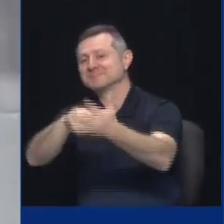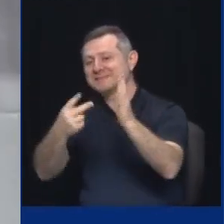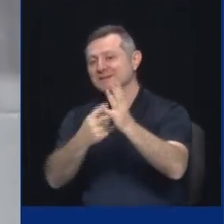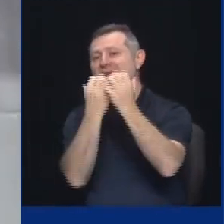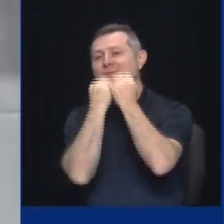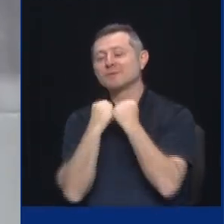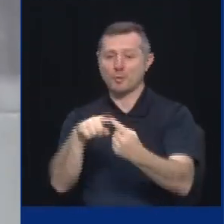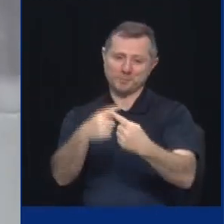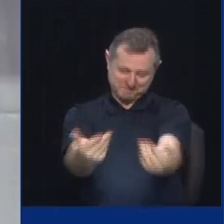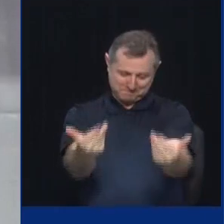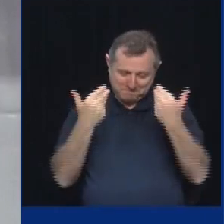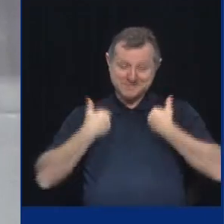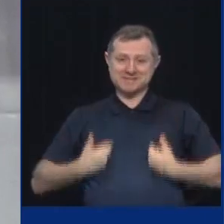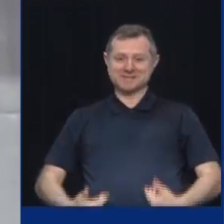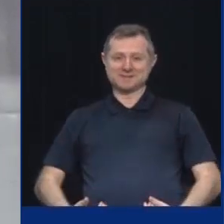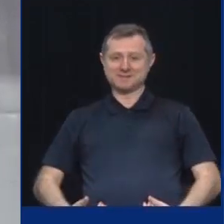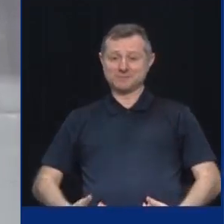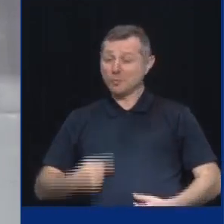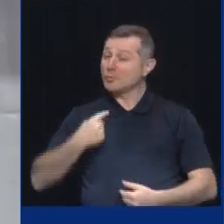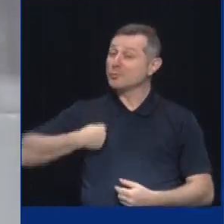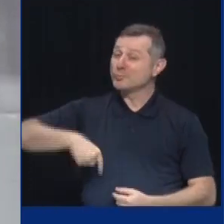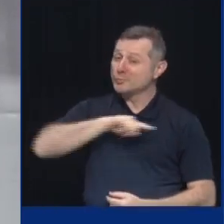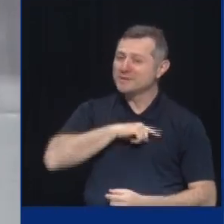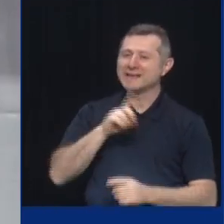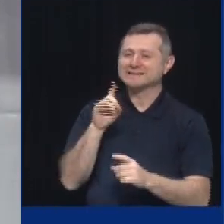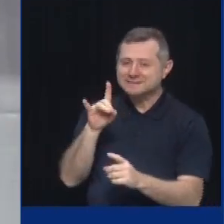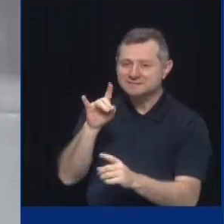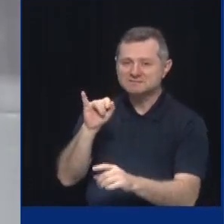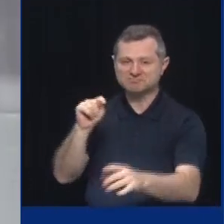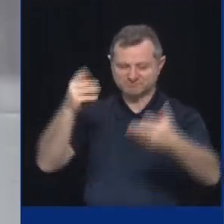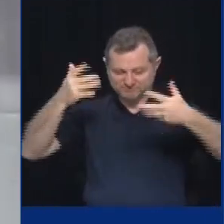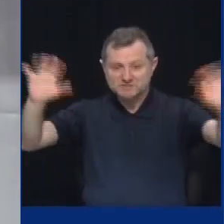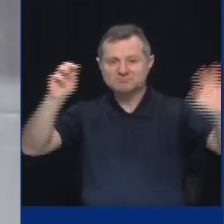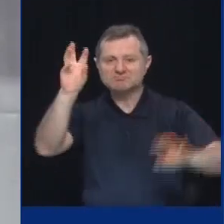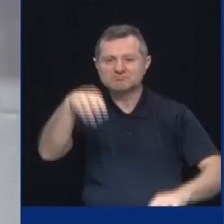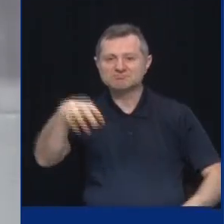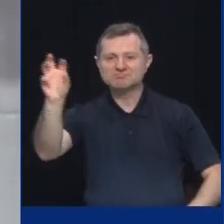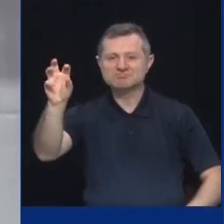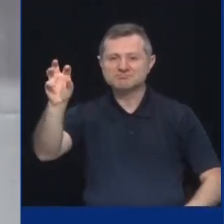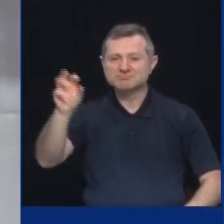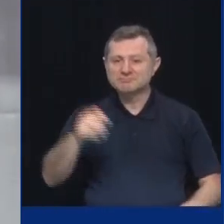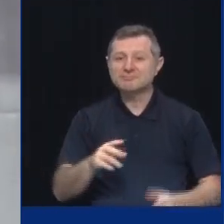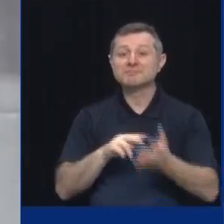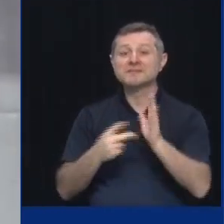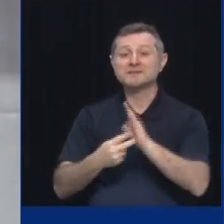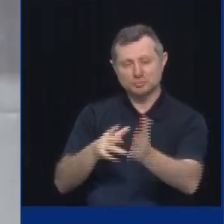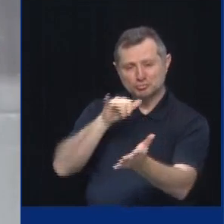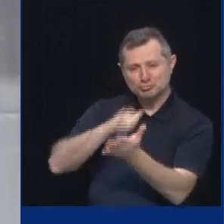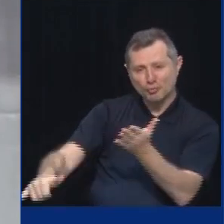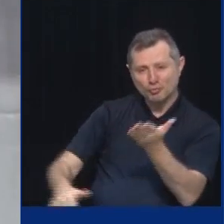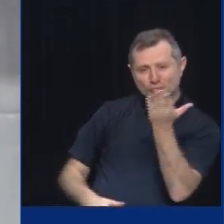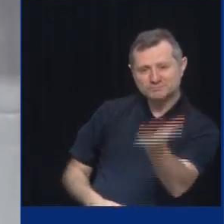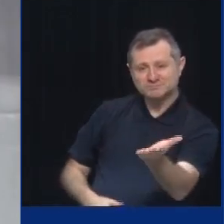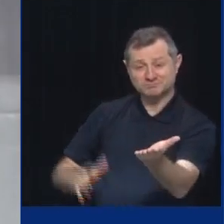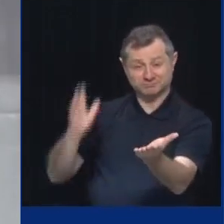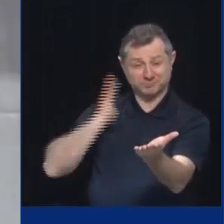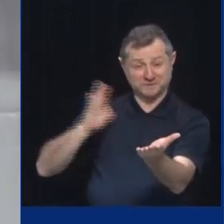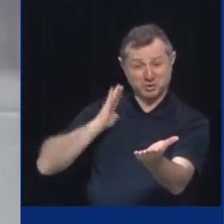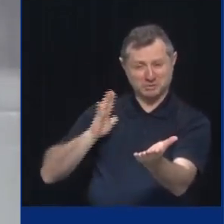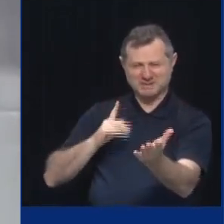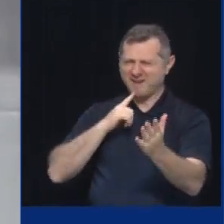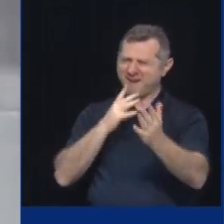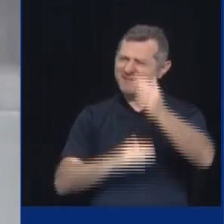And we did it. New York went from the highest COVID infection